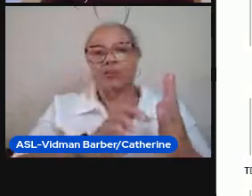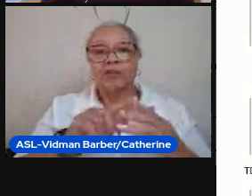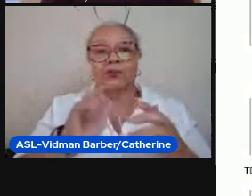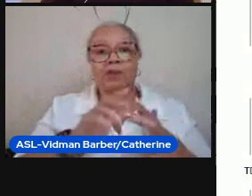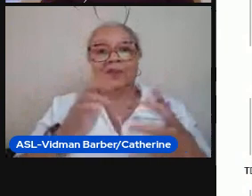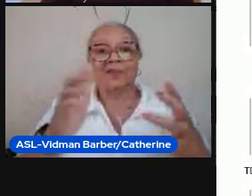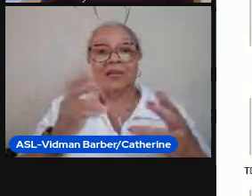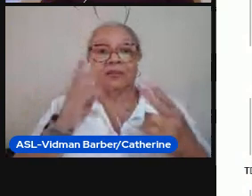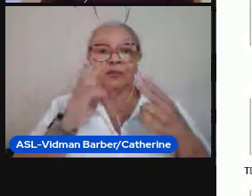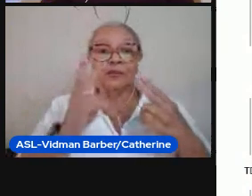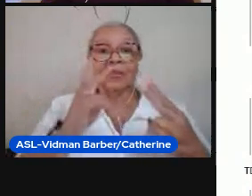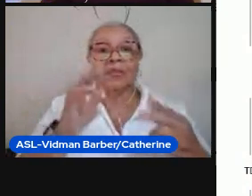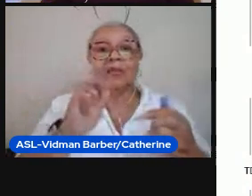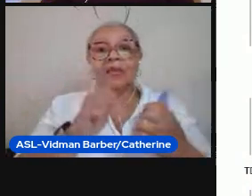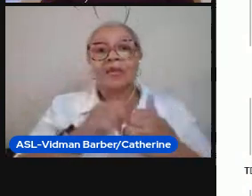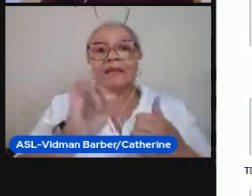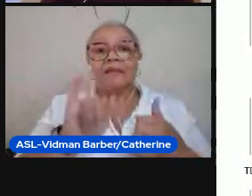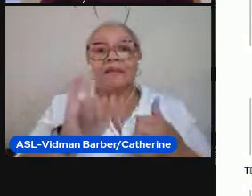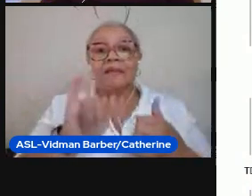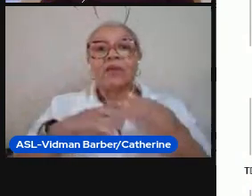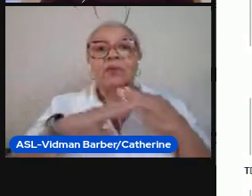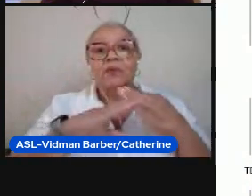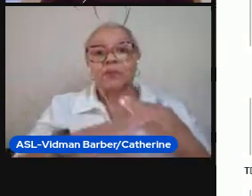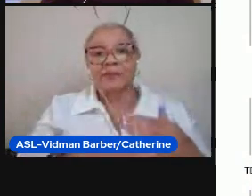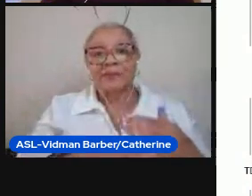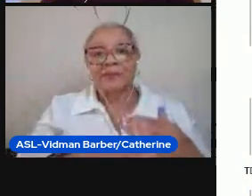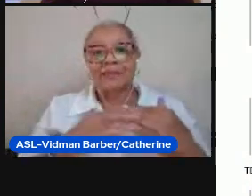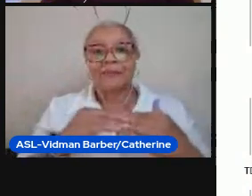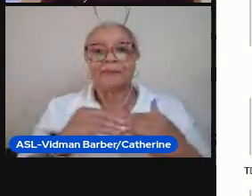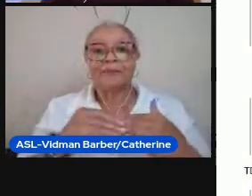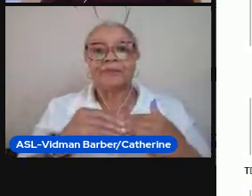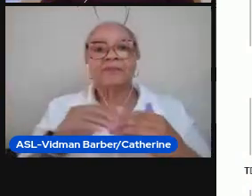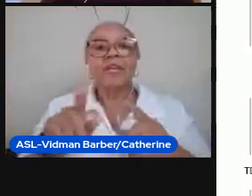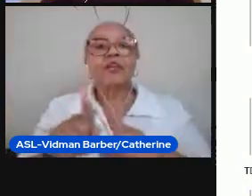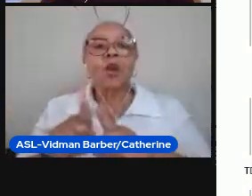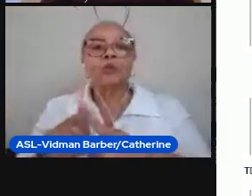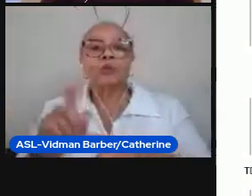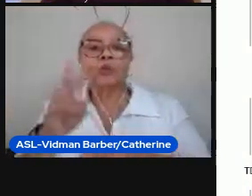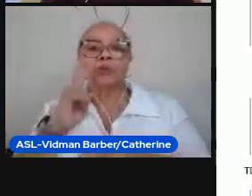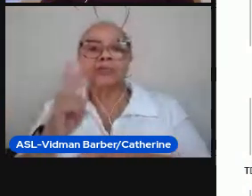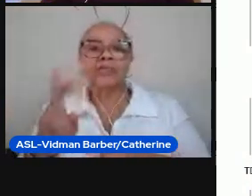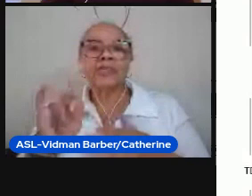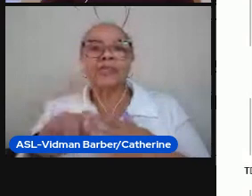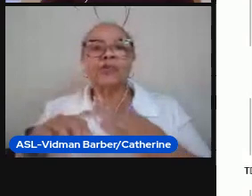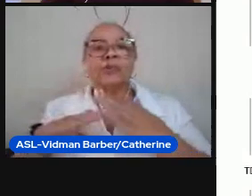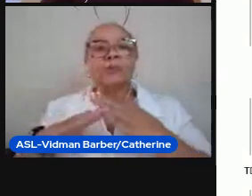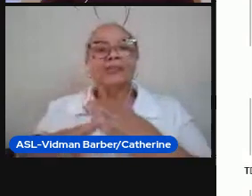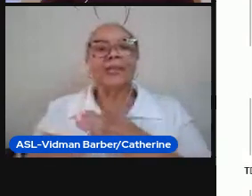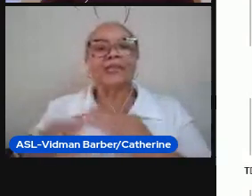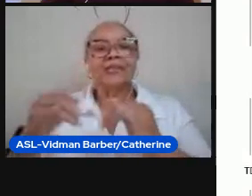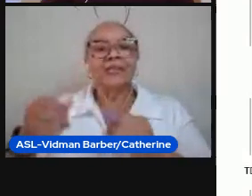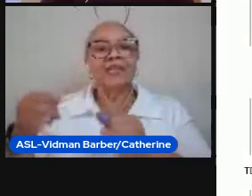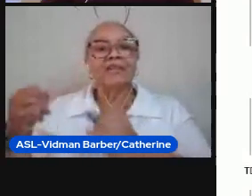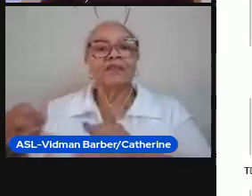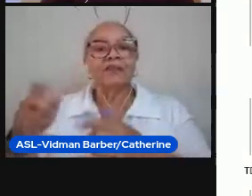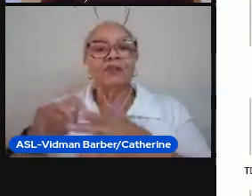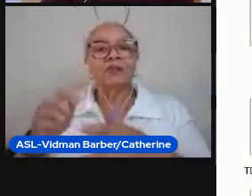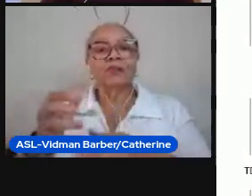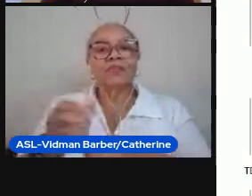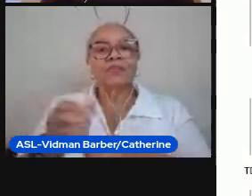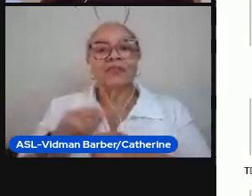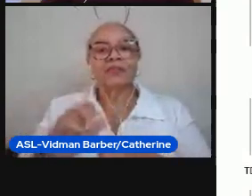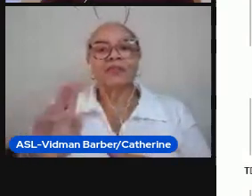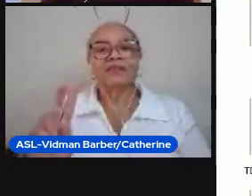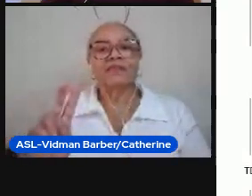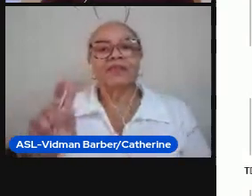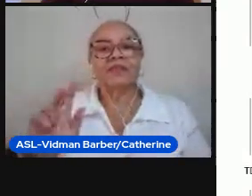in the conjugate recipients who were protected, and it was also seen in the protected individuals who received the polysaccharide, but to a lesser